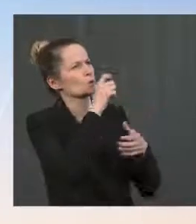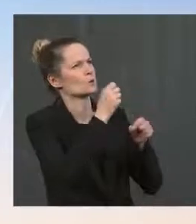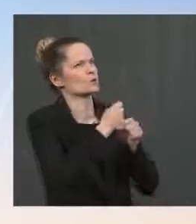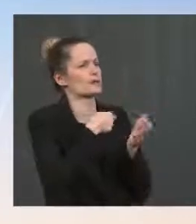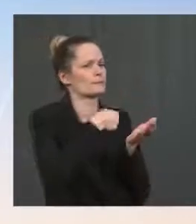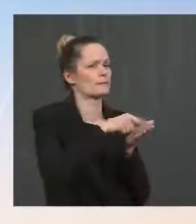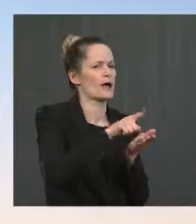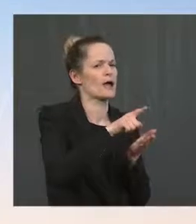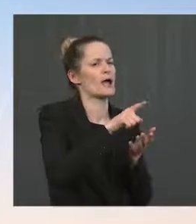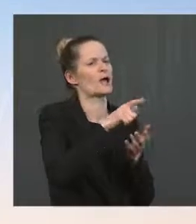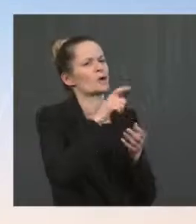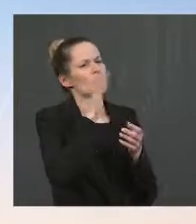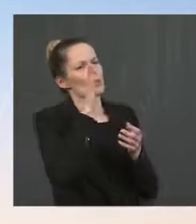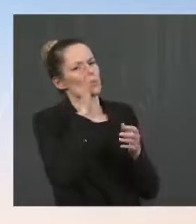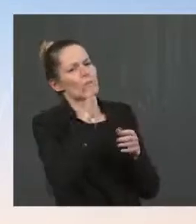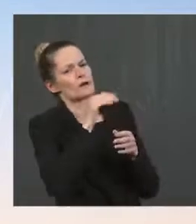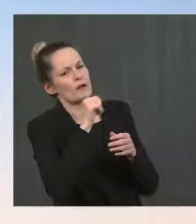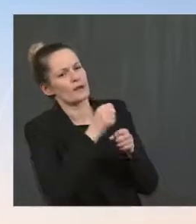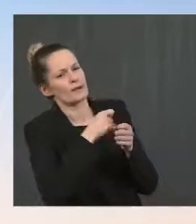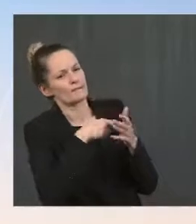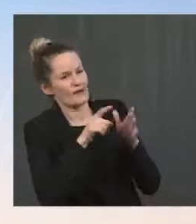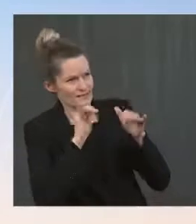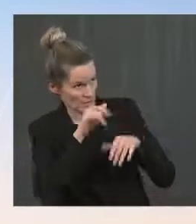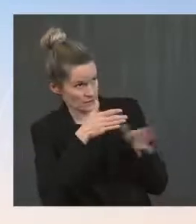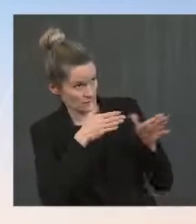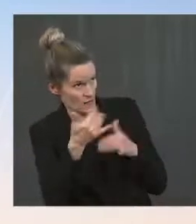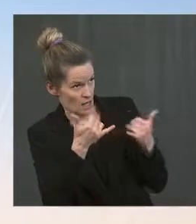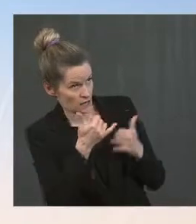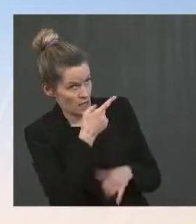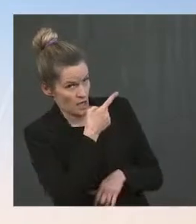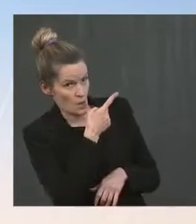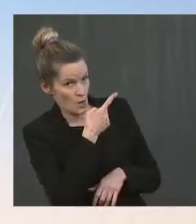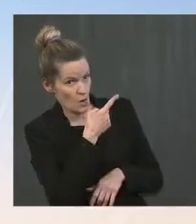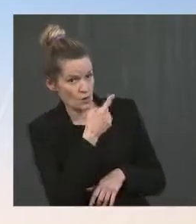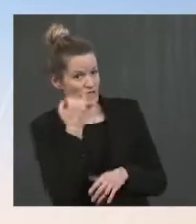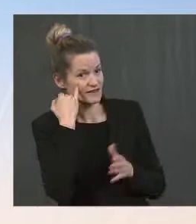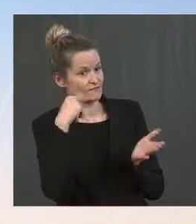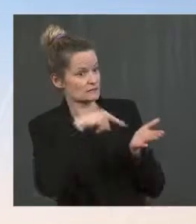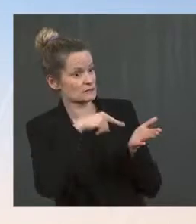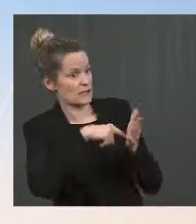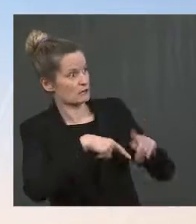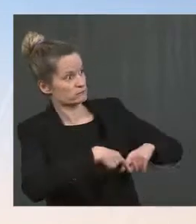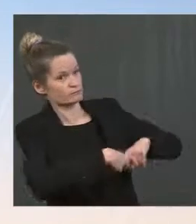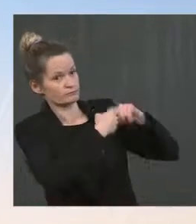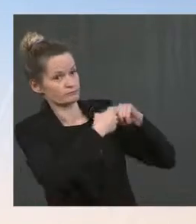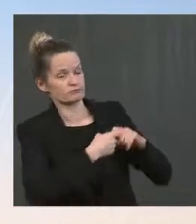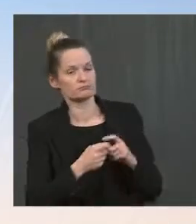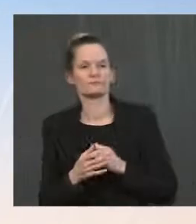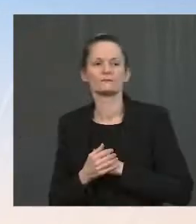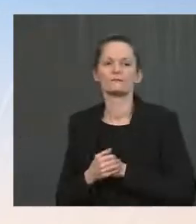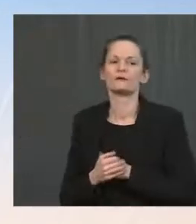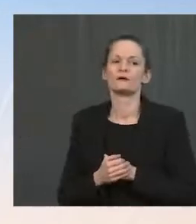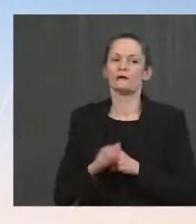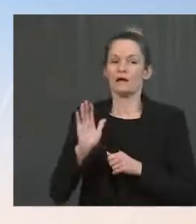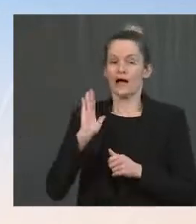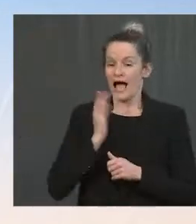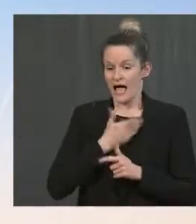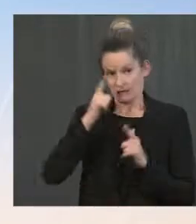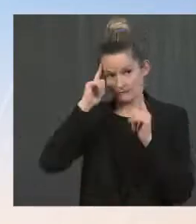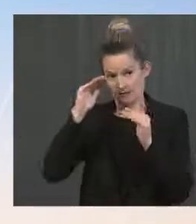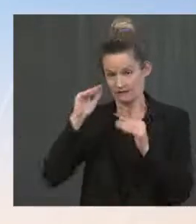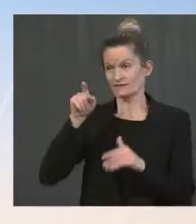that the fallback plan if the limit isn't raised or suspended? Our expectation is that Congress is going to act and